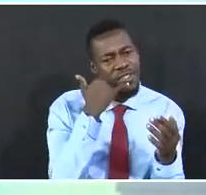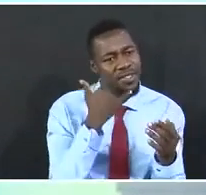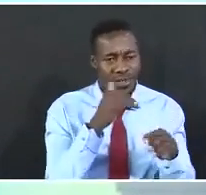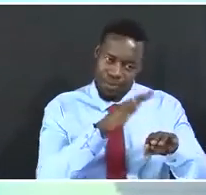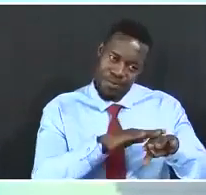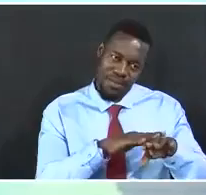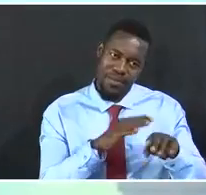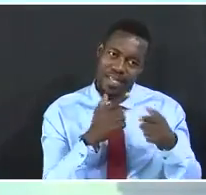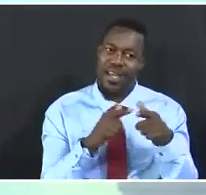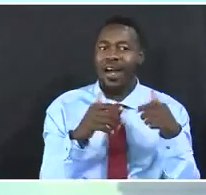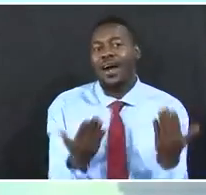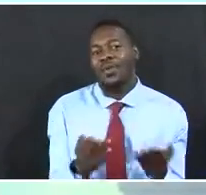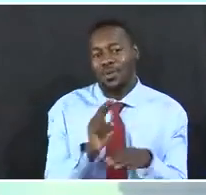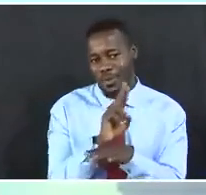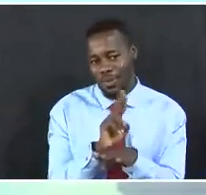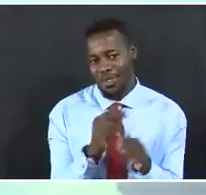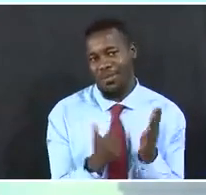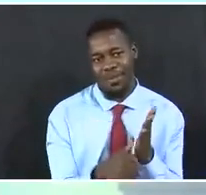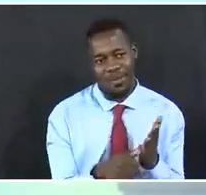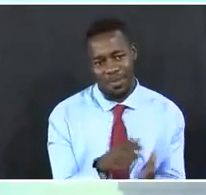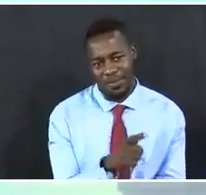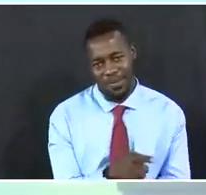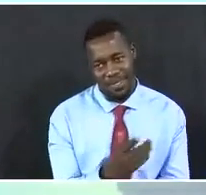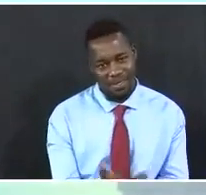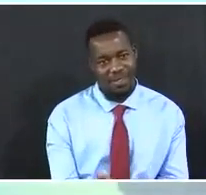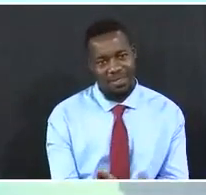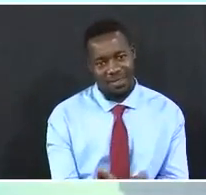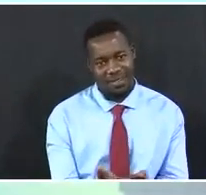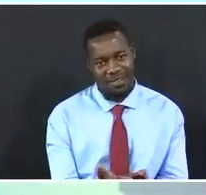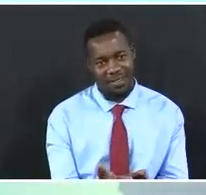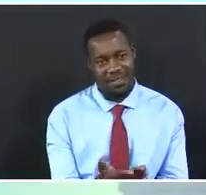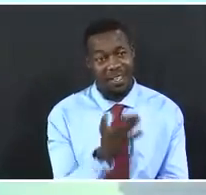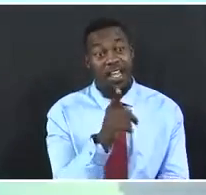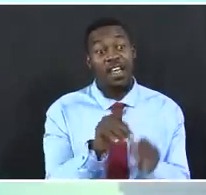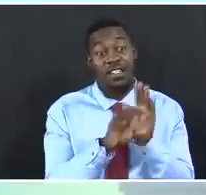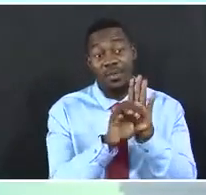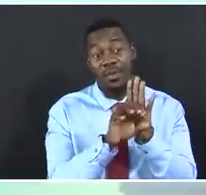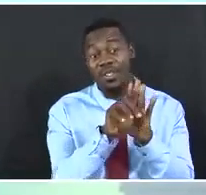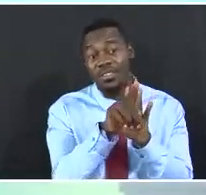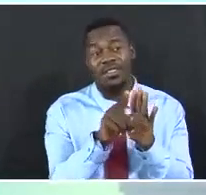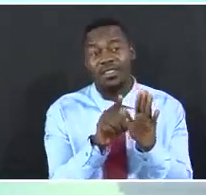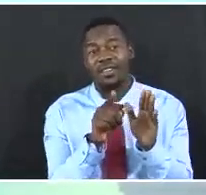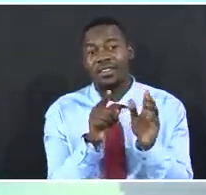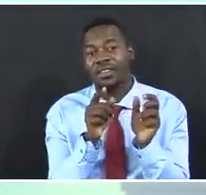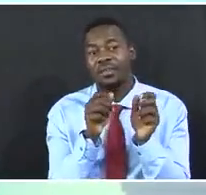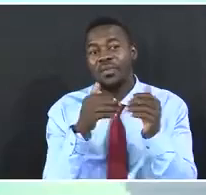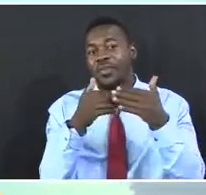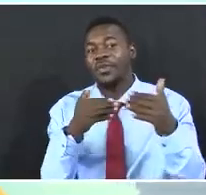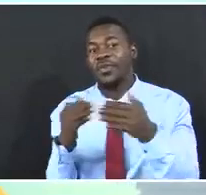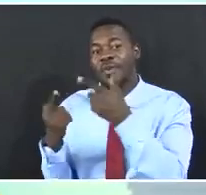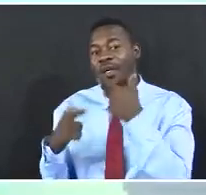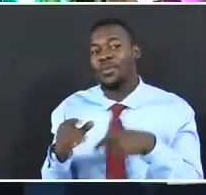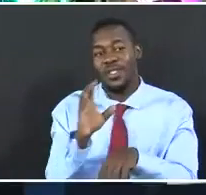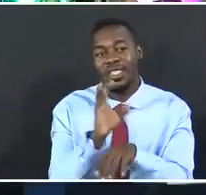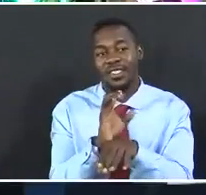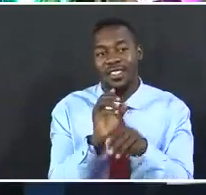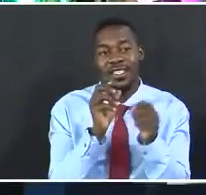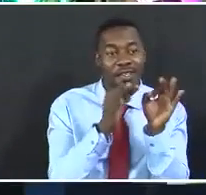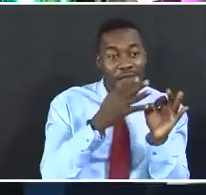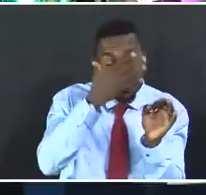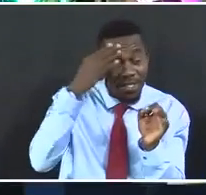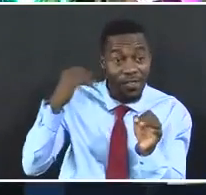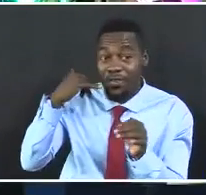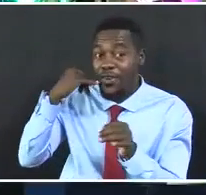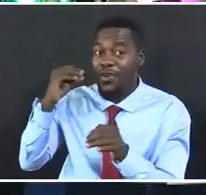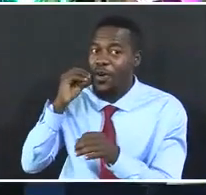problem. Okay? I want to believe that if you forget your phone in the house, you will go back.